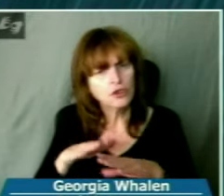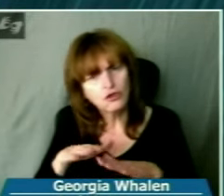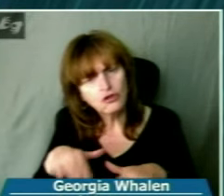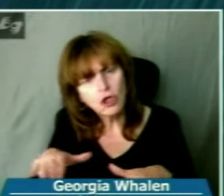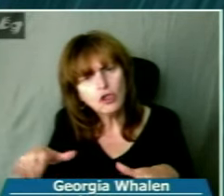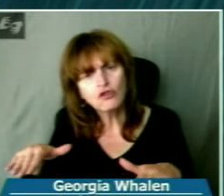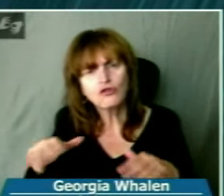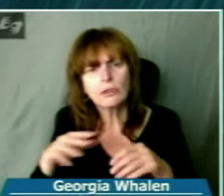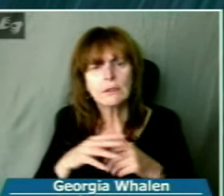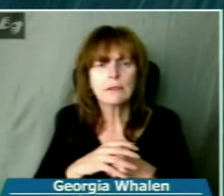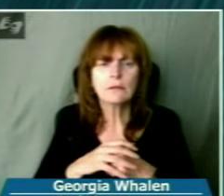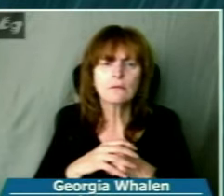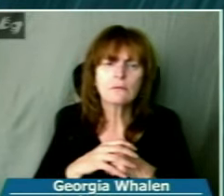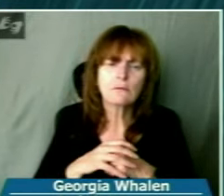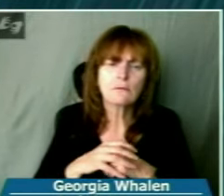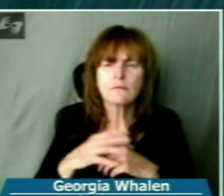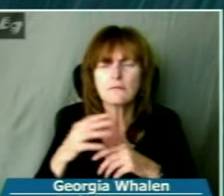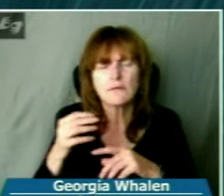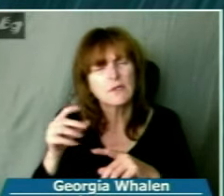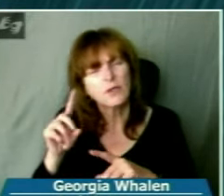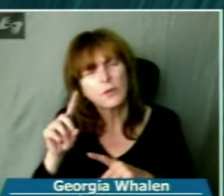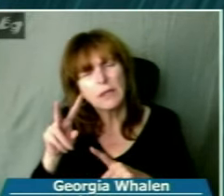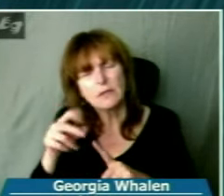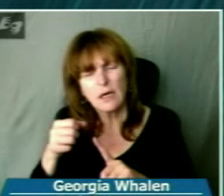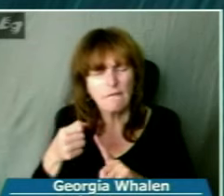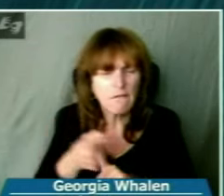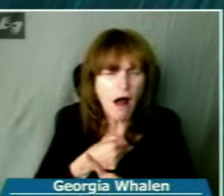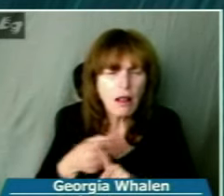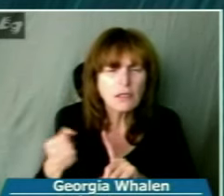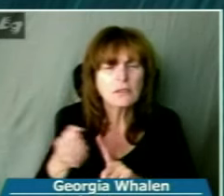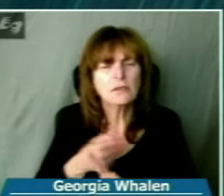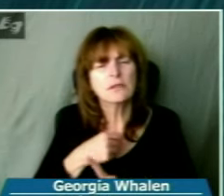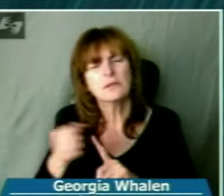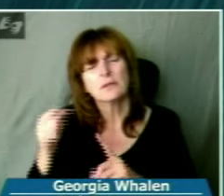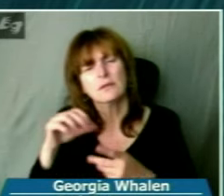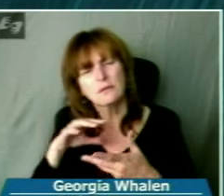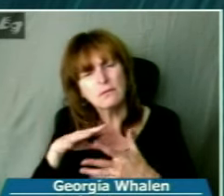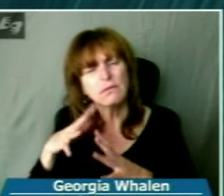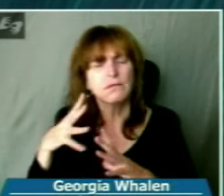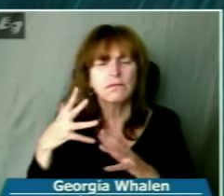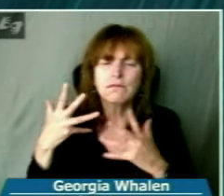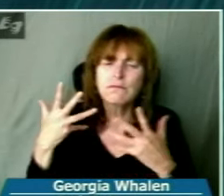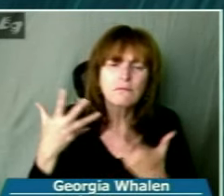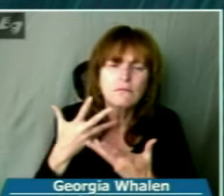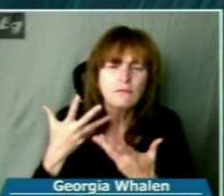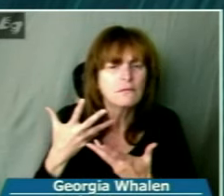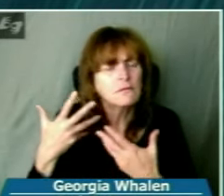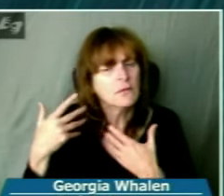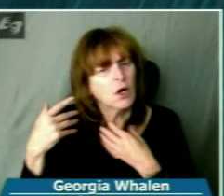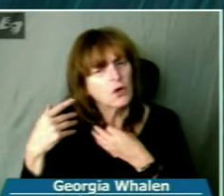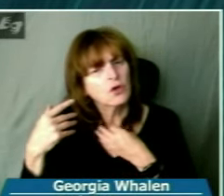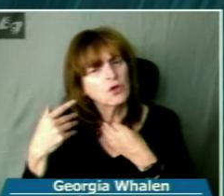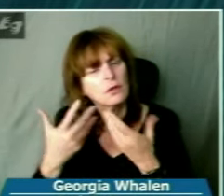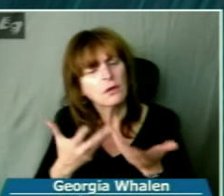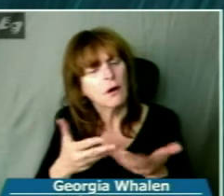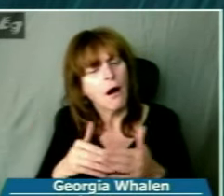victims of abuse. Can you please talk to us about the services and supports that are available to these people?